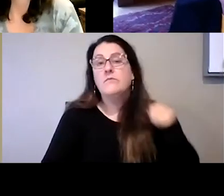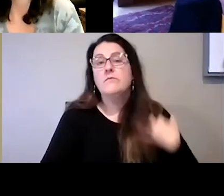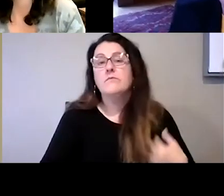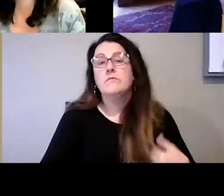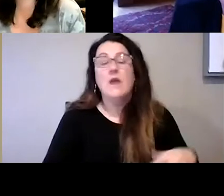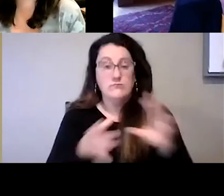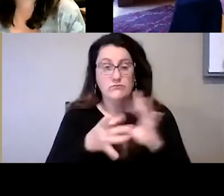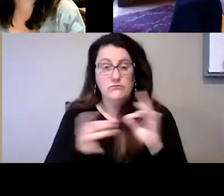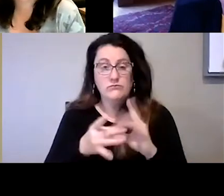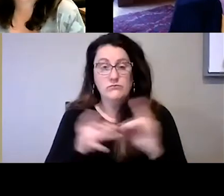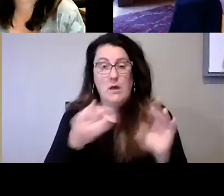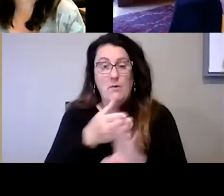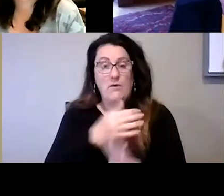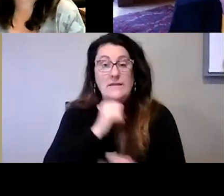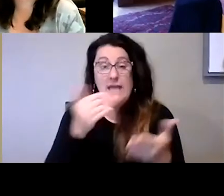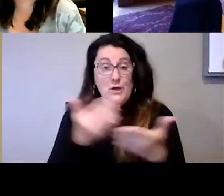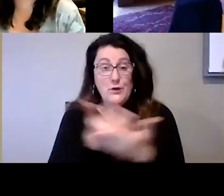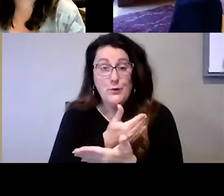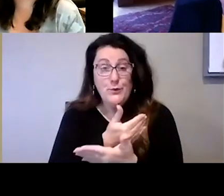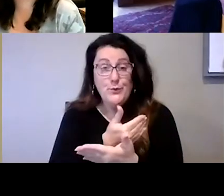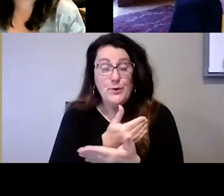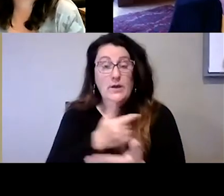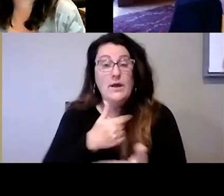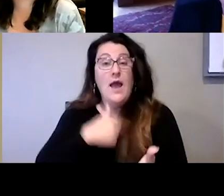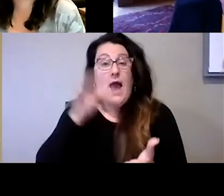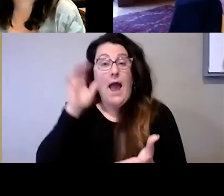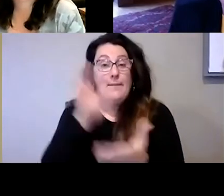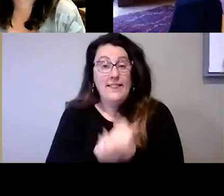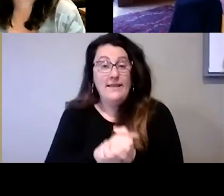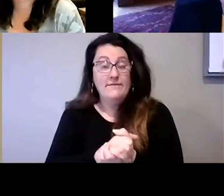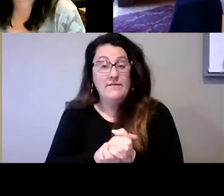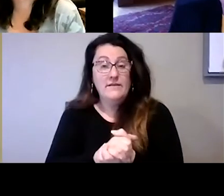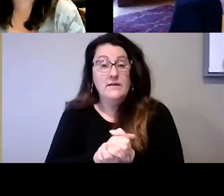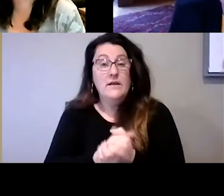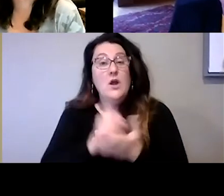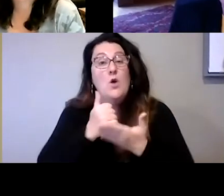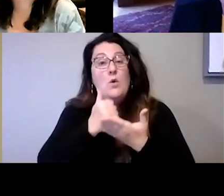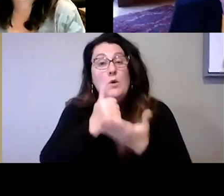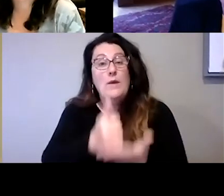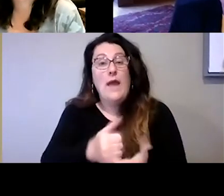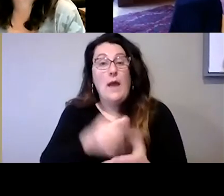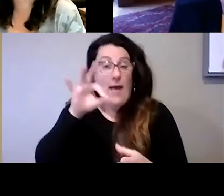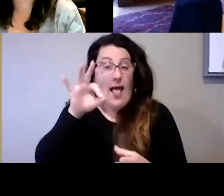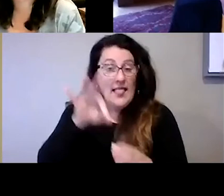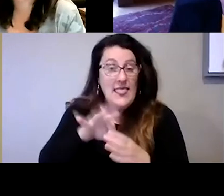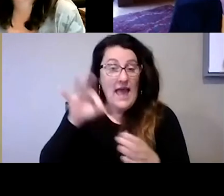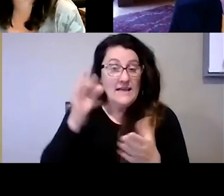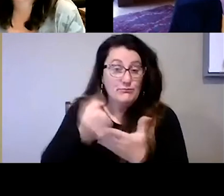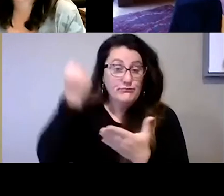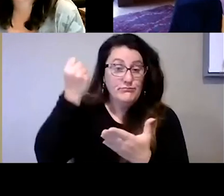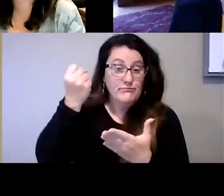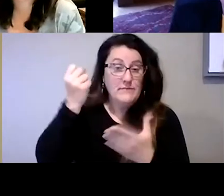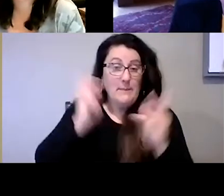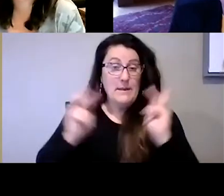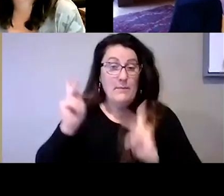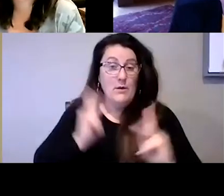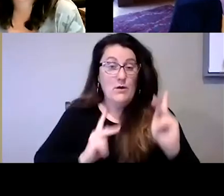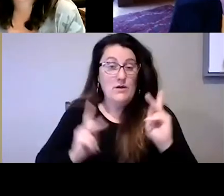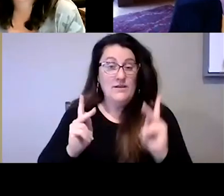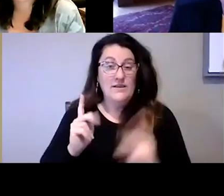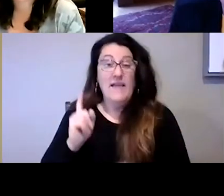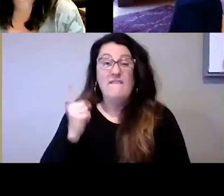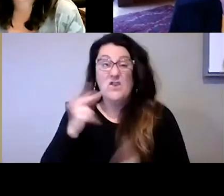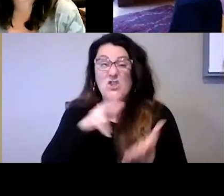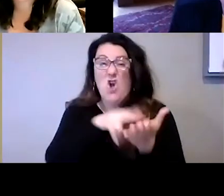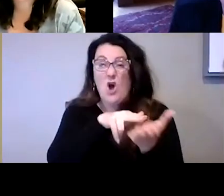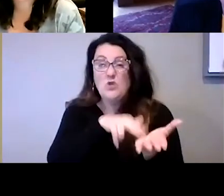not new. I believe that when we help to elect people, we're getting the first